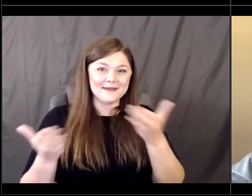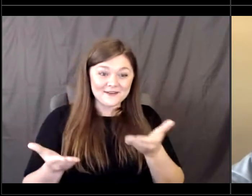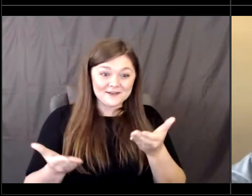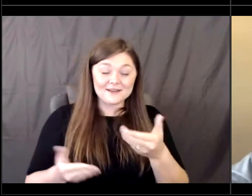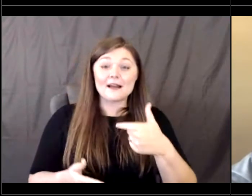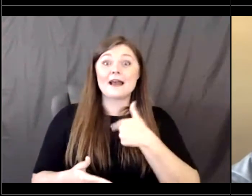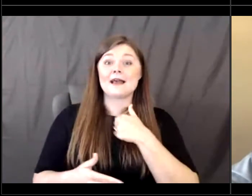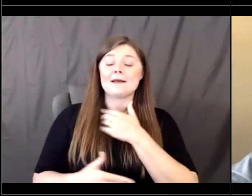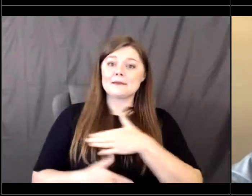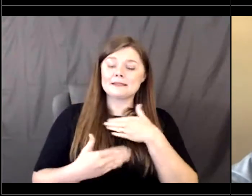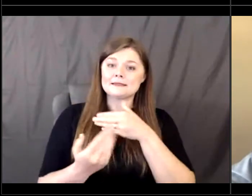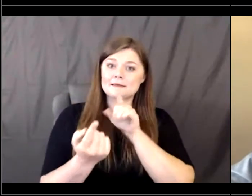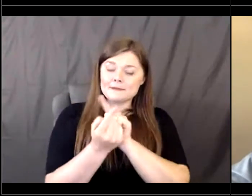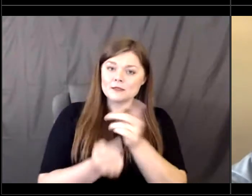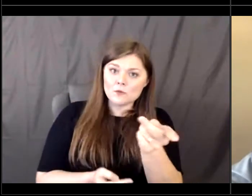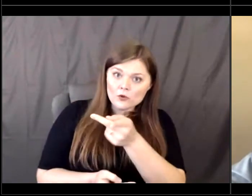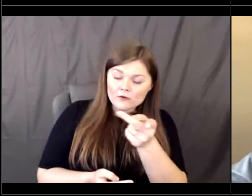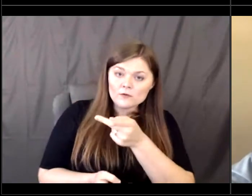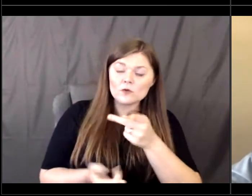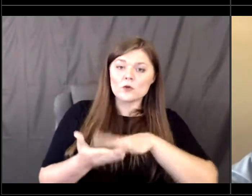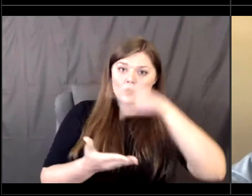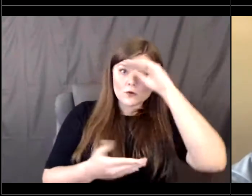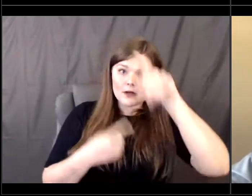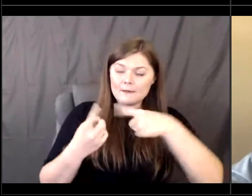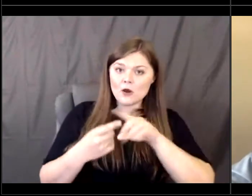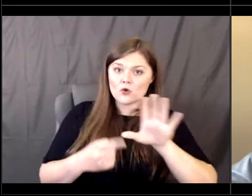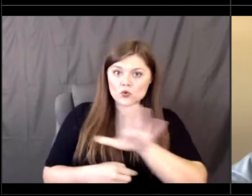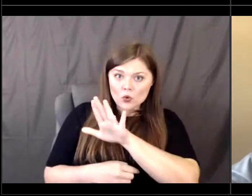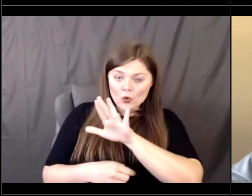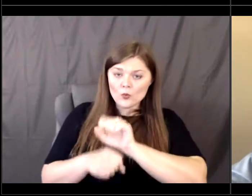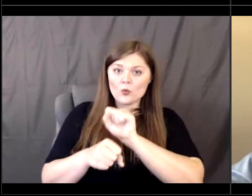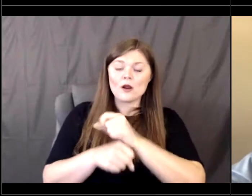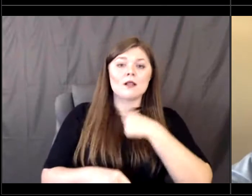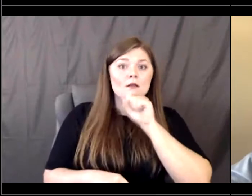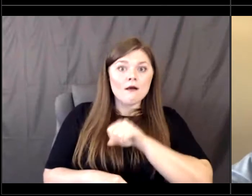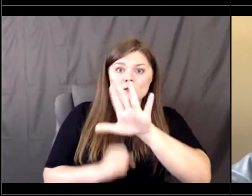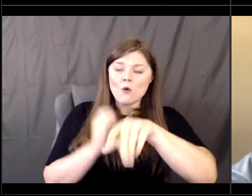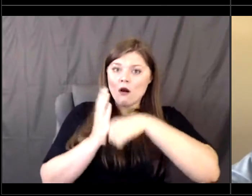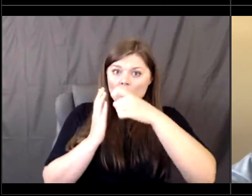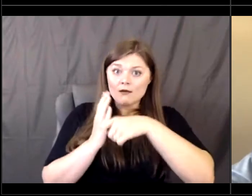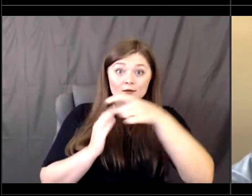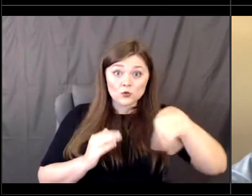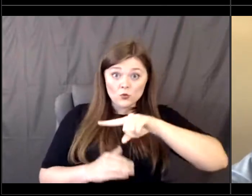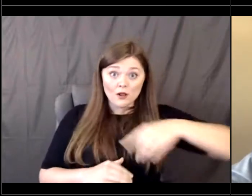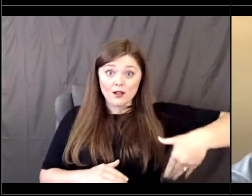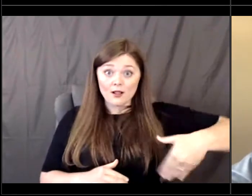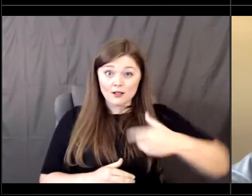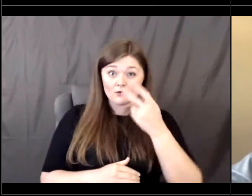of you and learn a lot about what the work has been done. I loved your article. If you haven't seen it, go to the Journal of Operational Meteorology